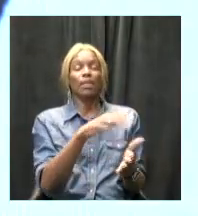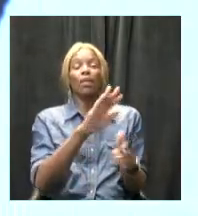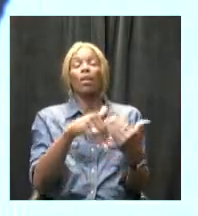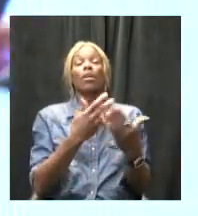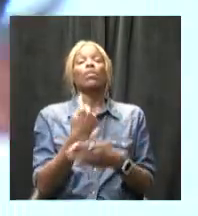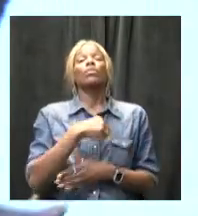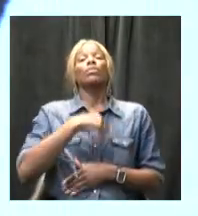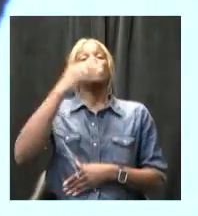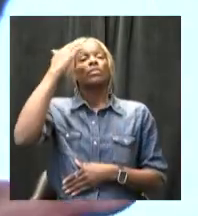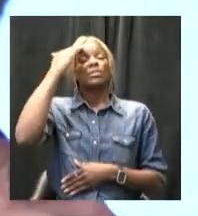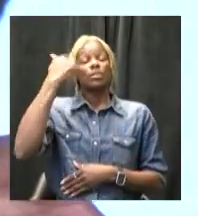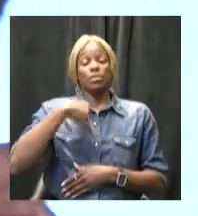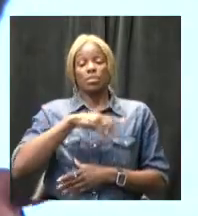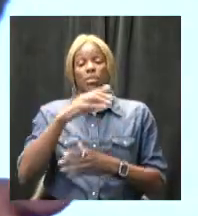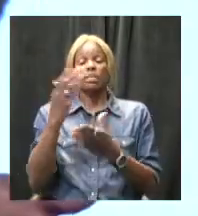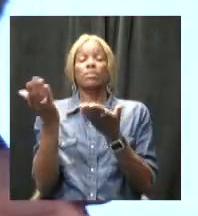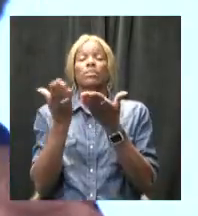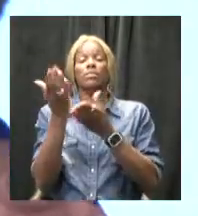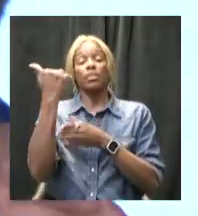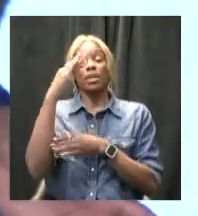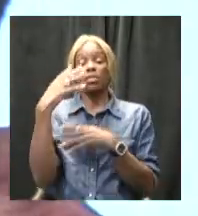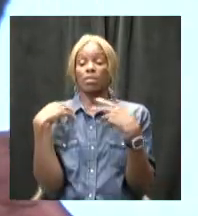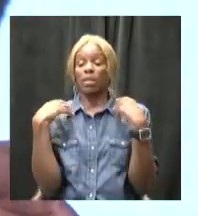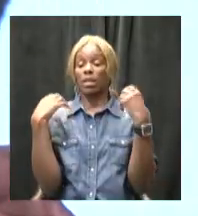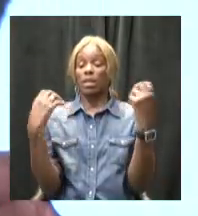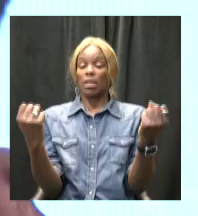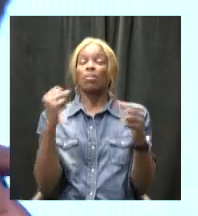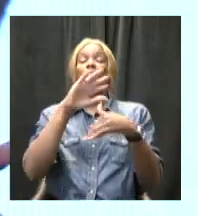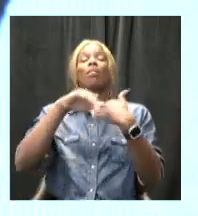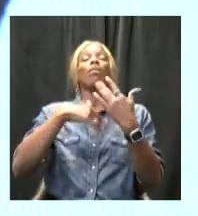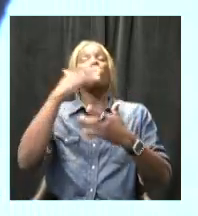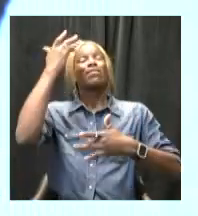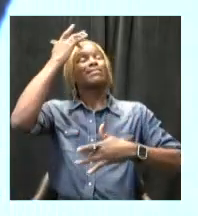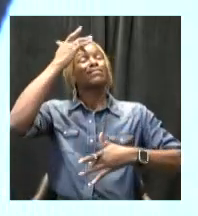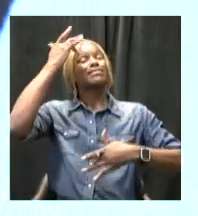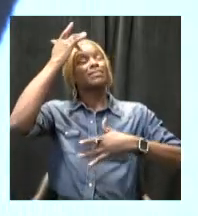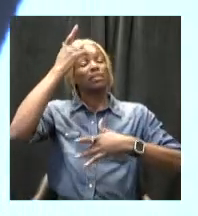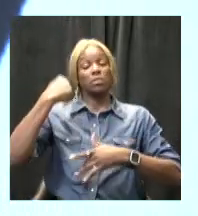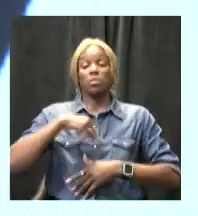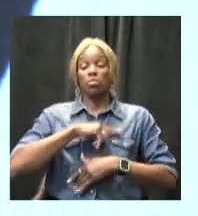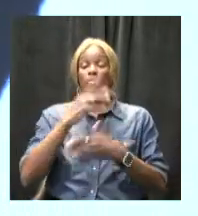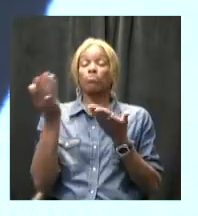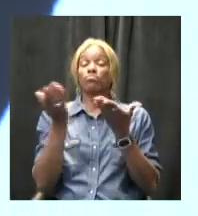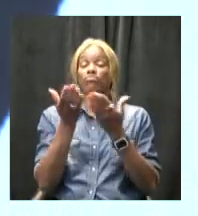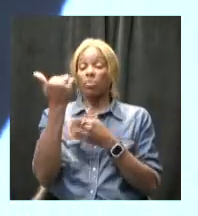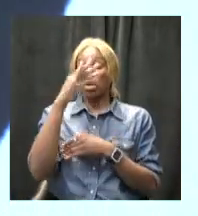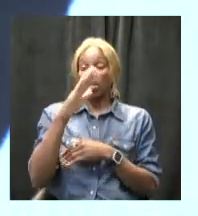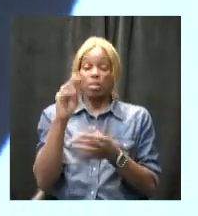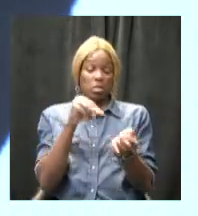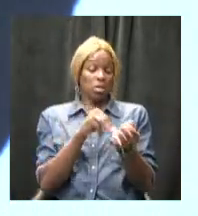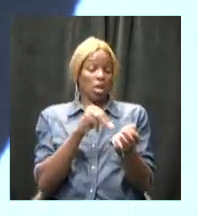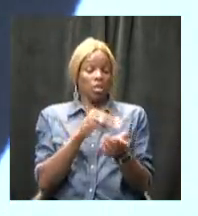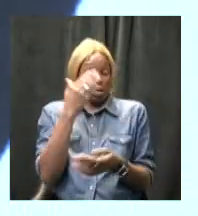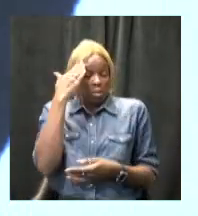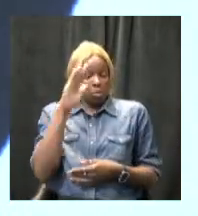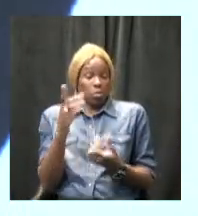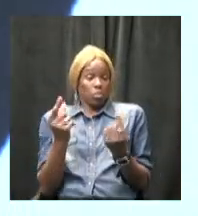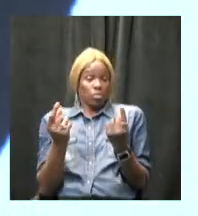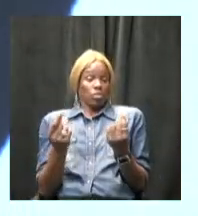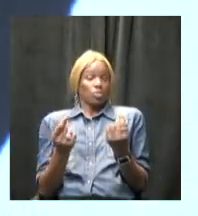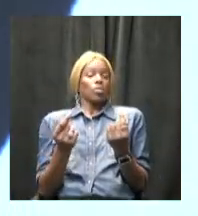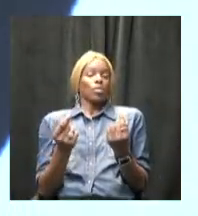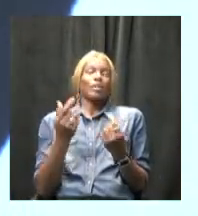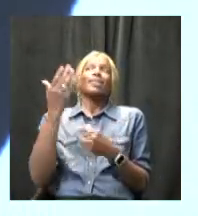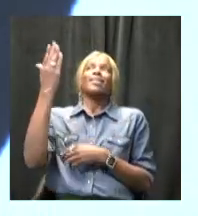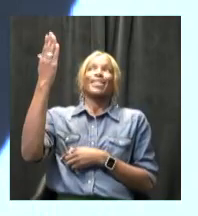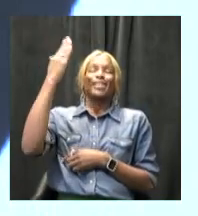God that's a healer of every disease. We serve a God that when the doctors don't know what to do, He knows